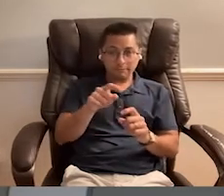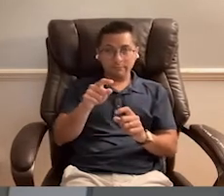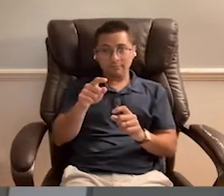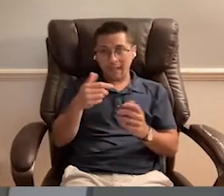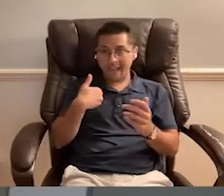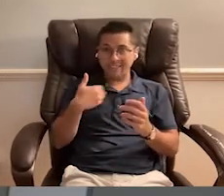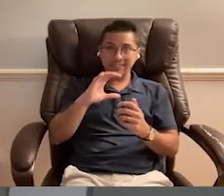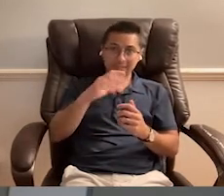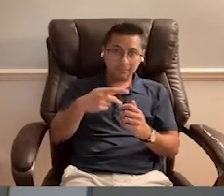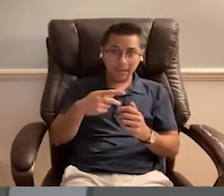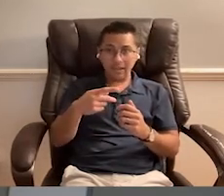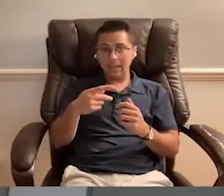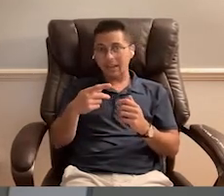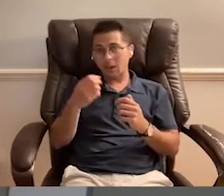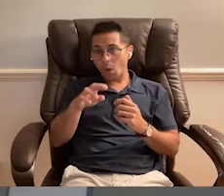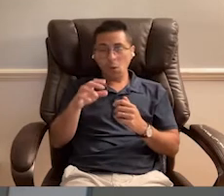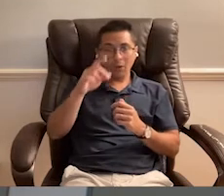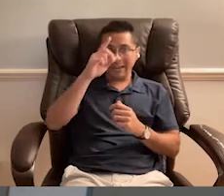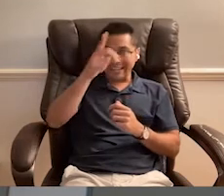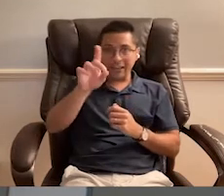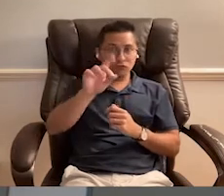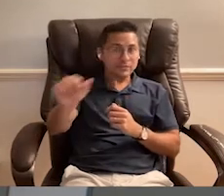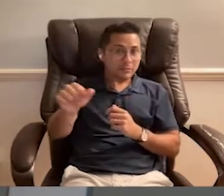also in him or her having